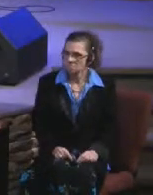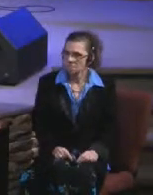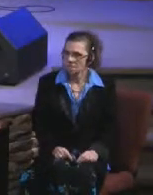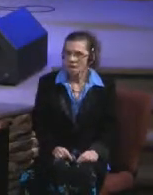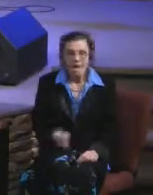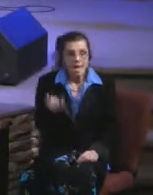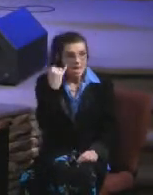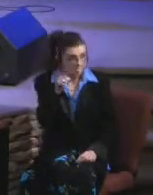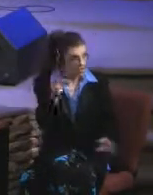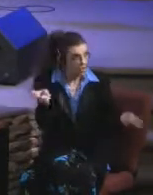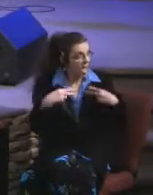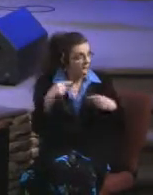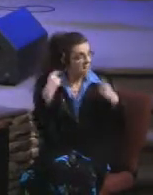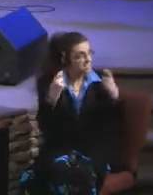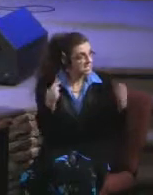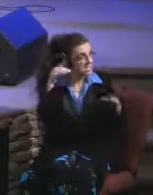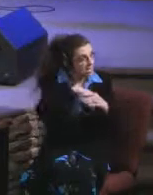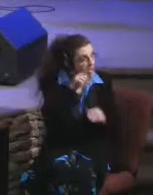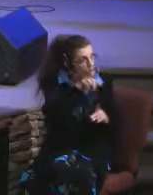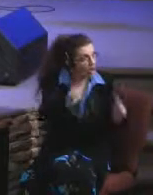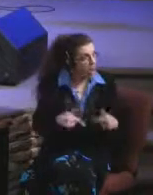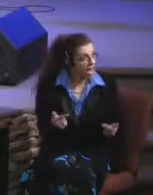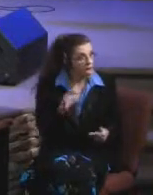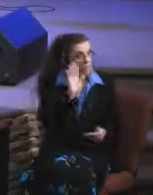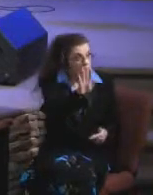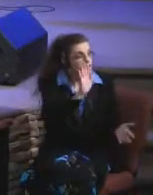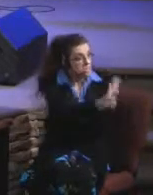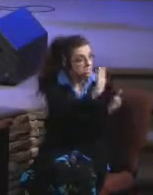I said, if you got sin in your life, you're hindering me.